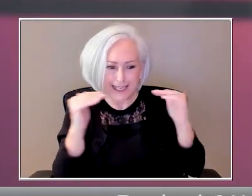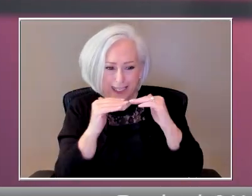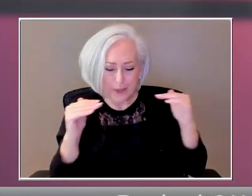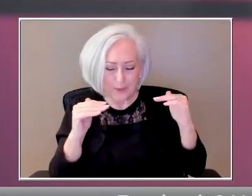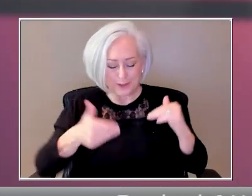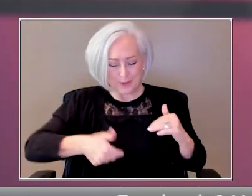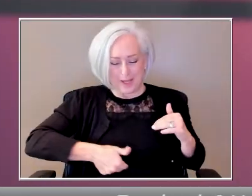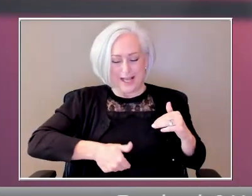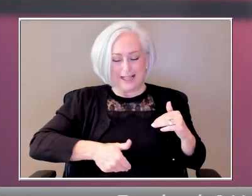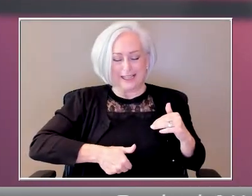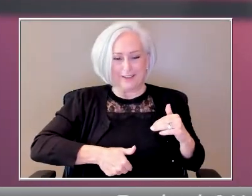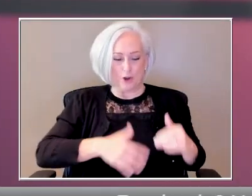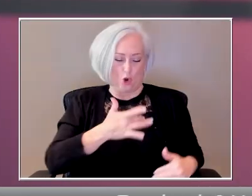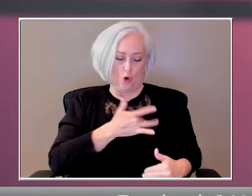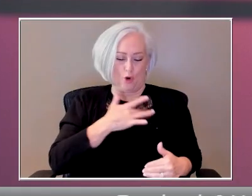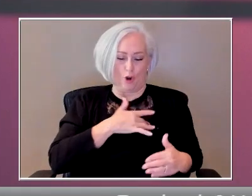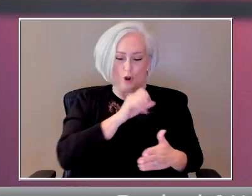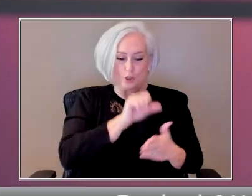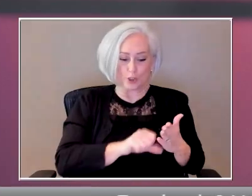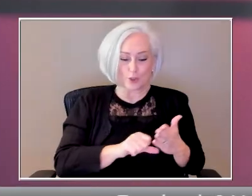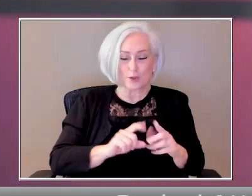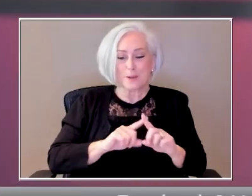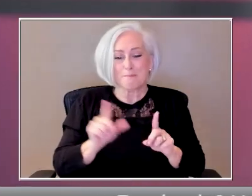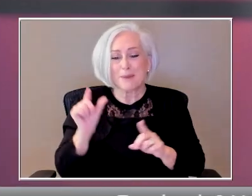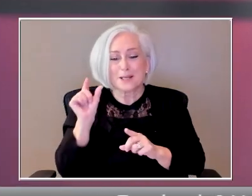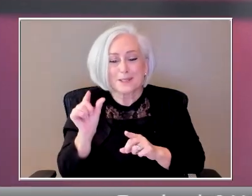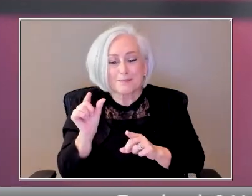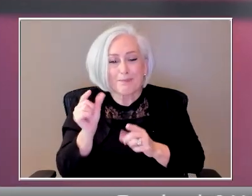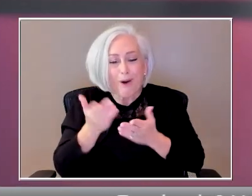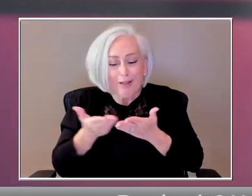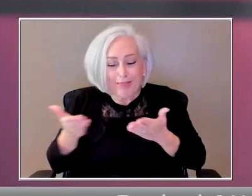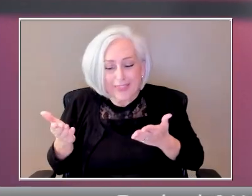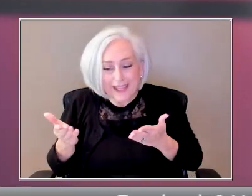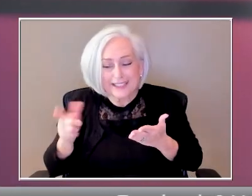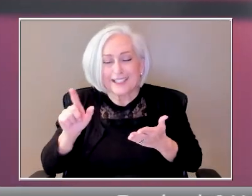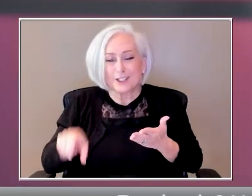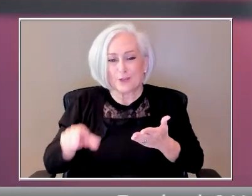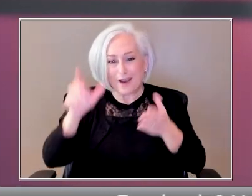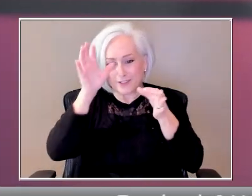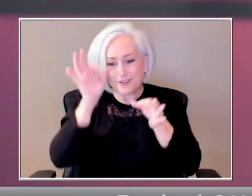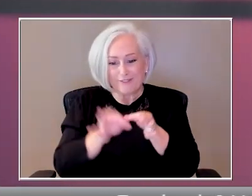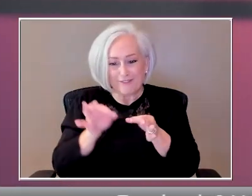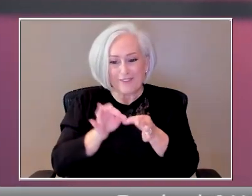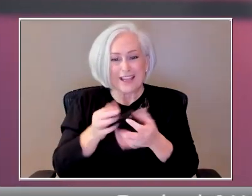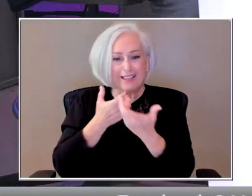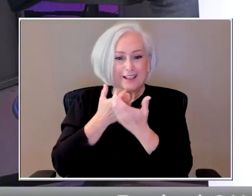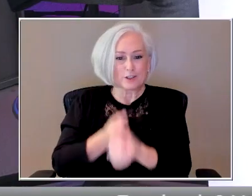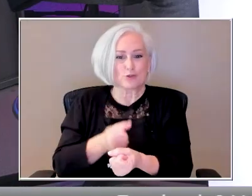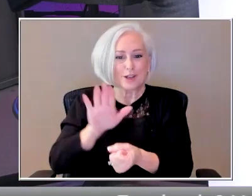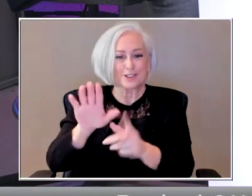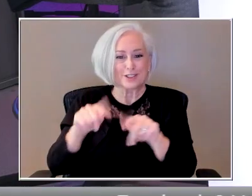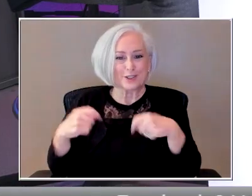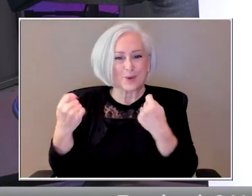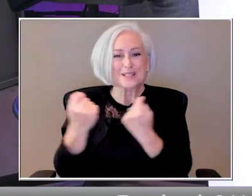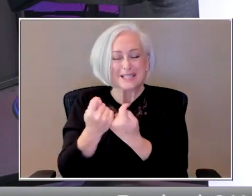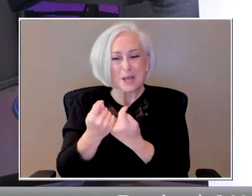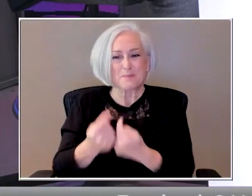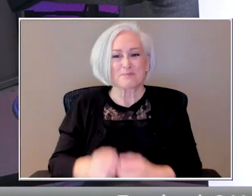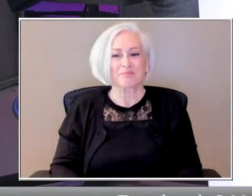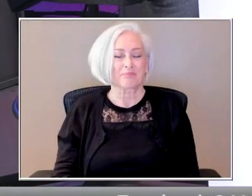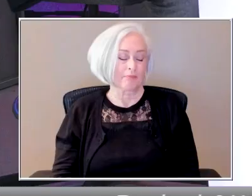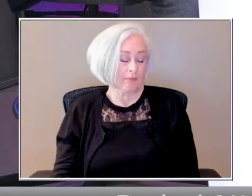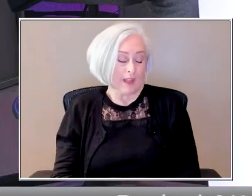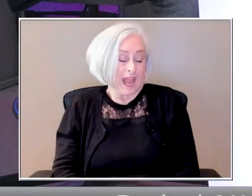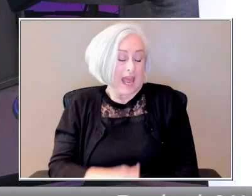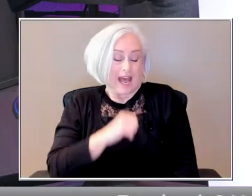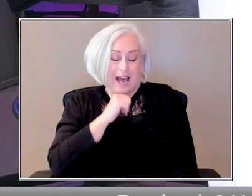you know, even the small things, you just have to have faith and trust in the team. And I mean, hats off. I wasn't going to bring up the surgery, but you did,